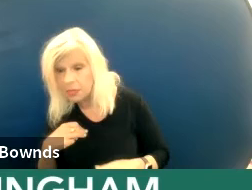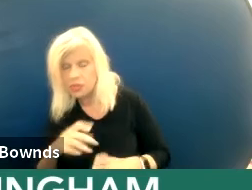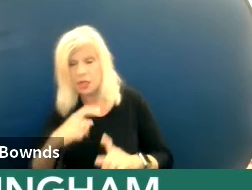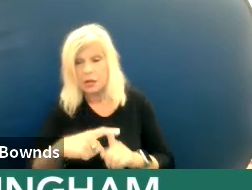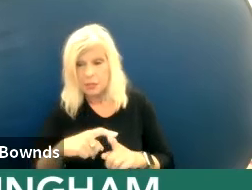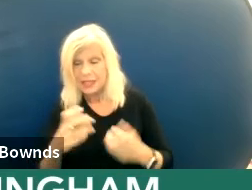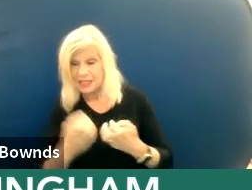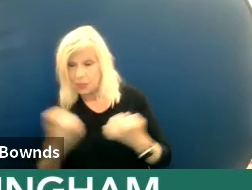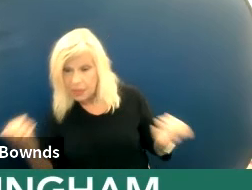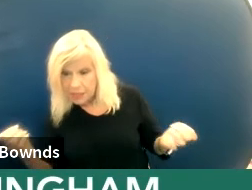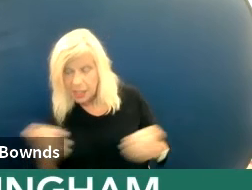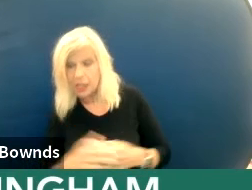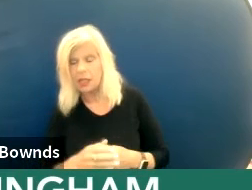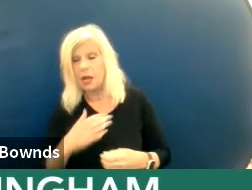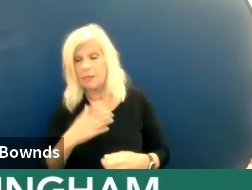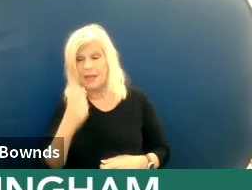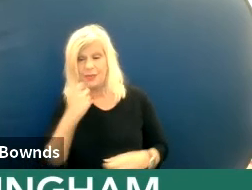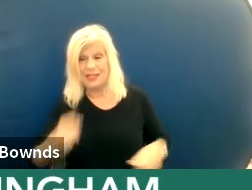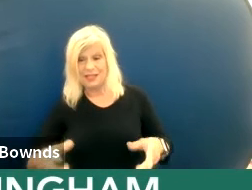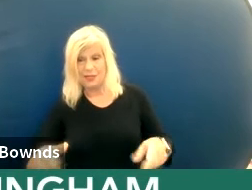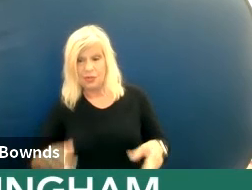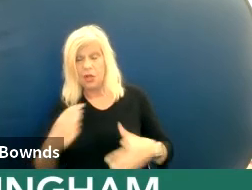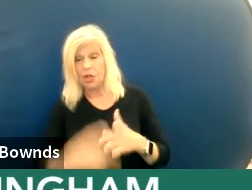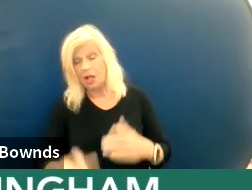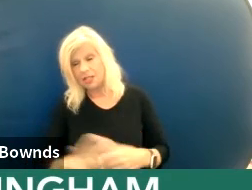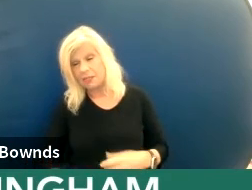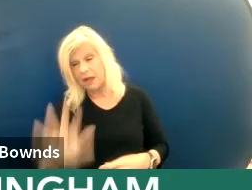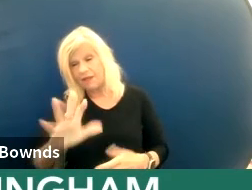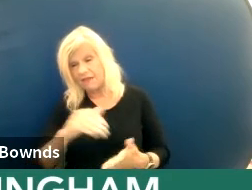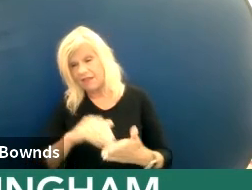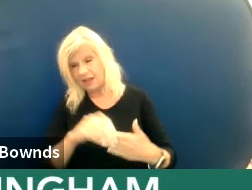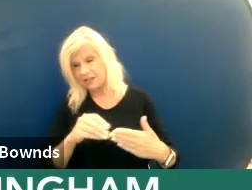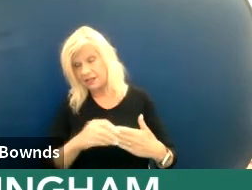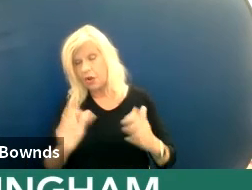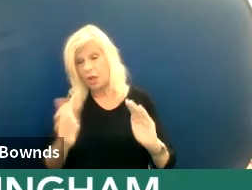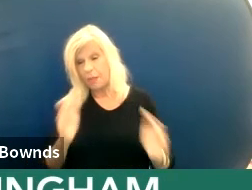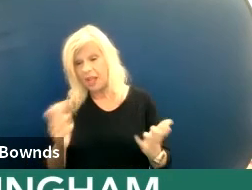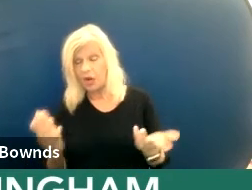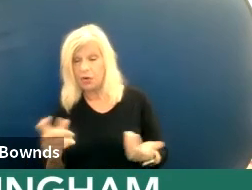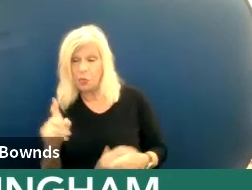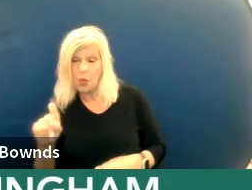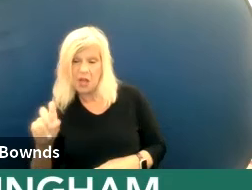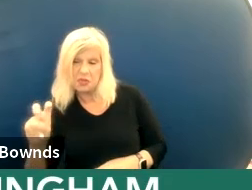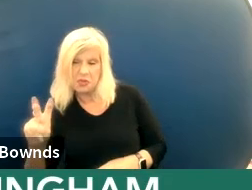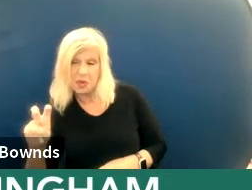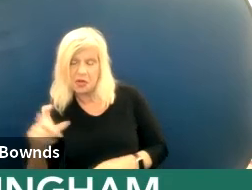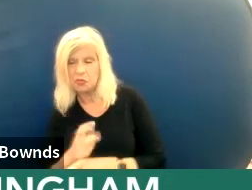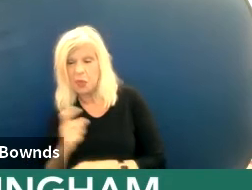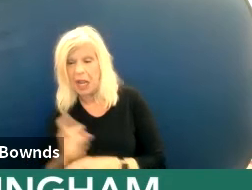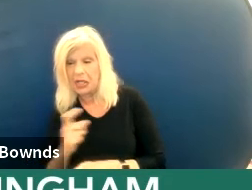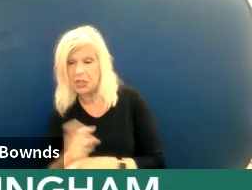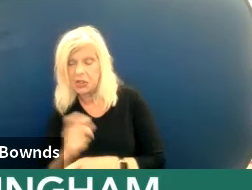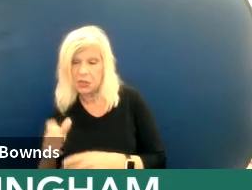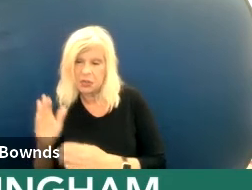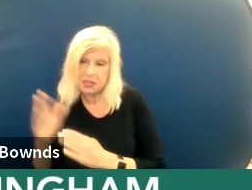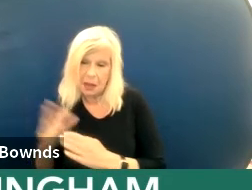adaptive equipment. My racing wheelchair, for example, costs about $5,000 versus, a couple $100 for maybe a really high-end